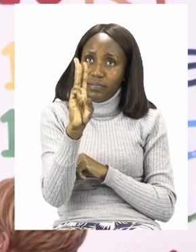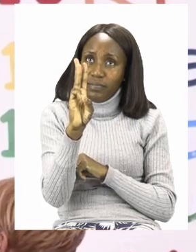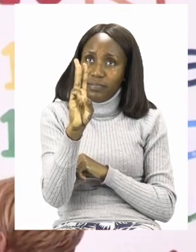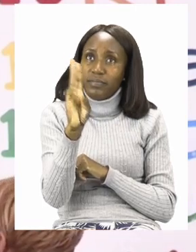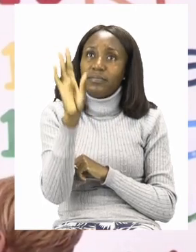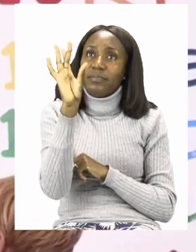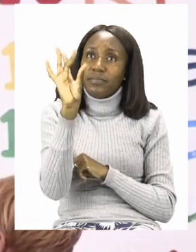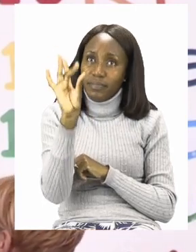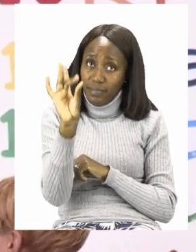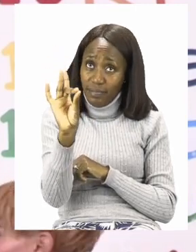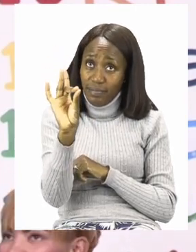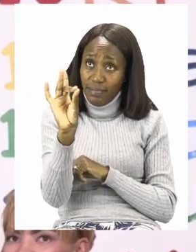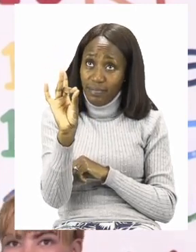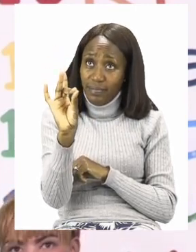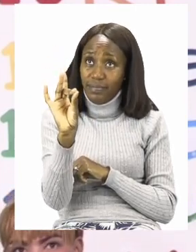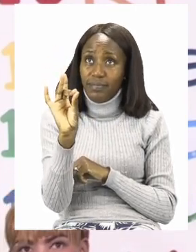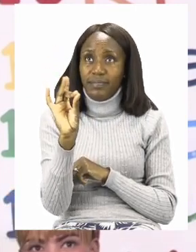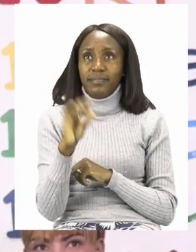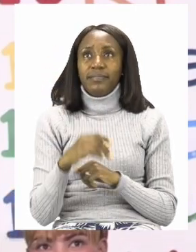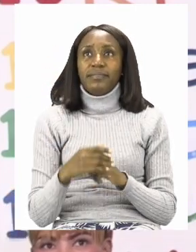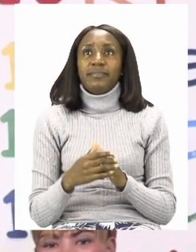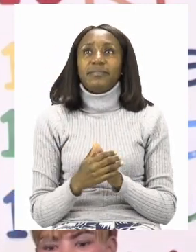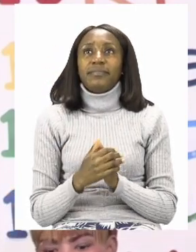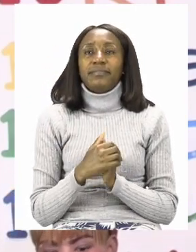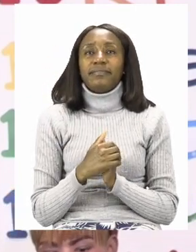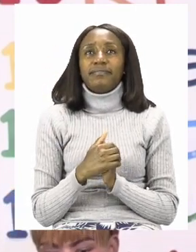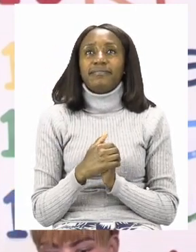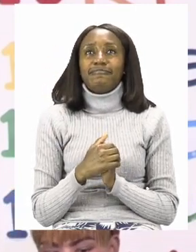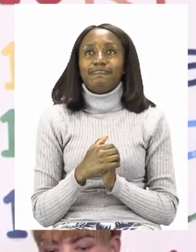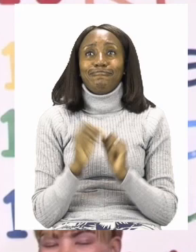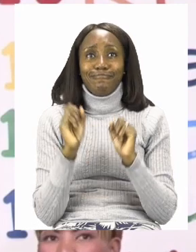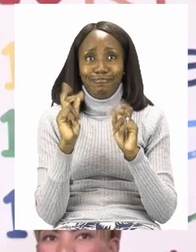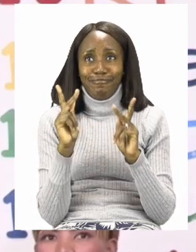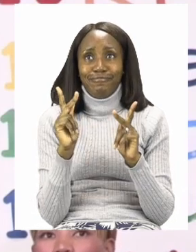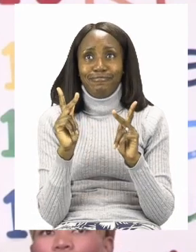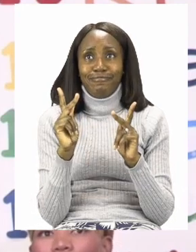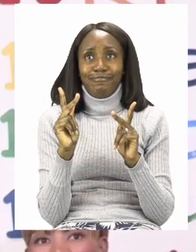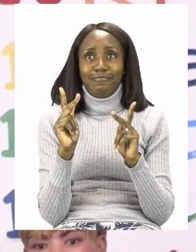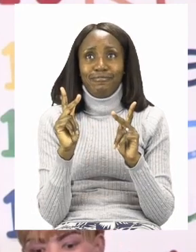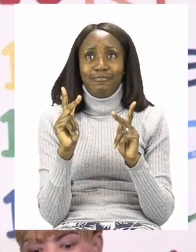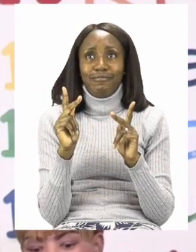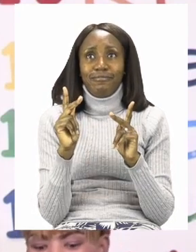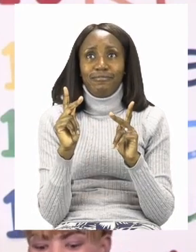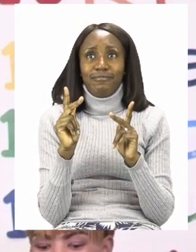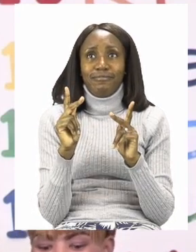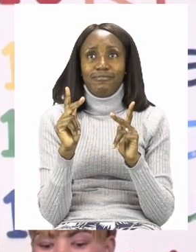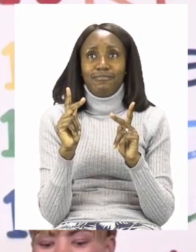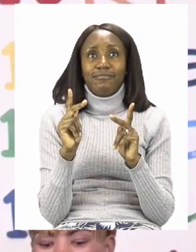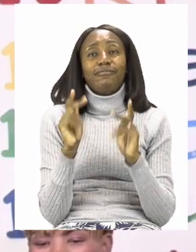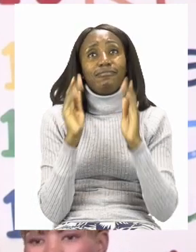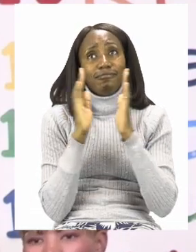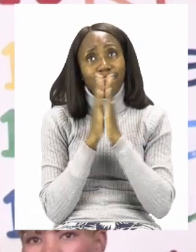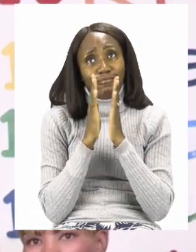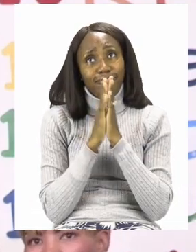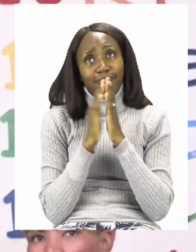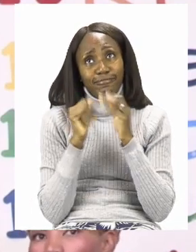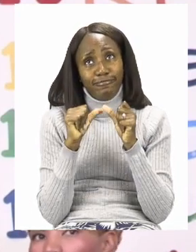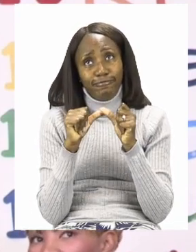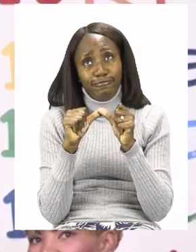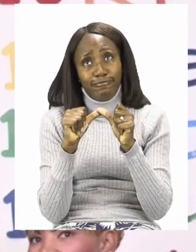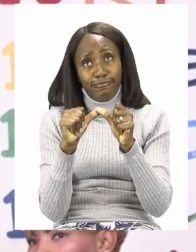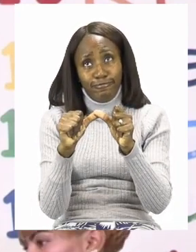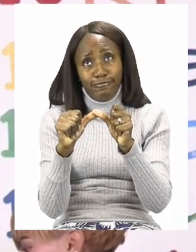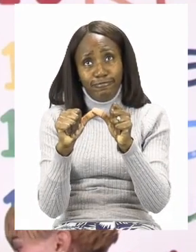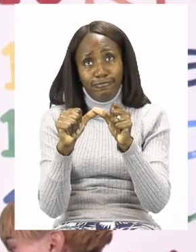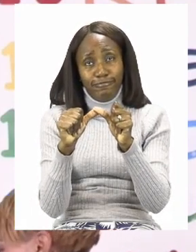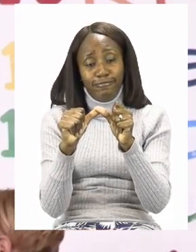have 8. Okay, so I want you to continue the line with